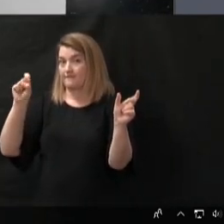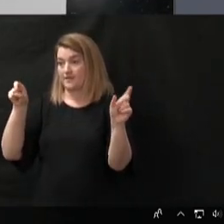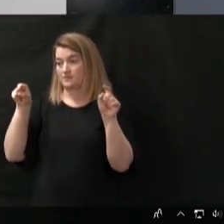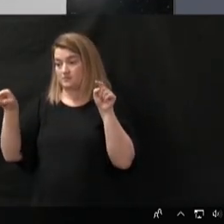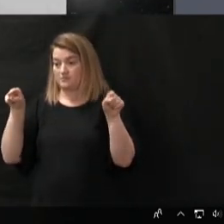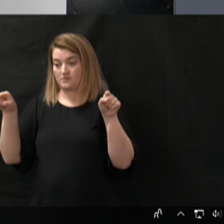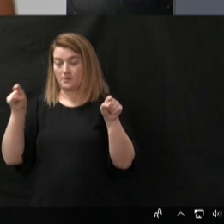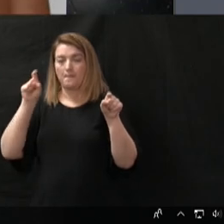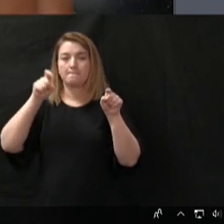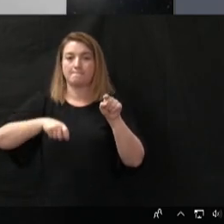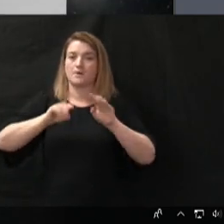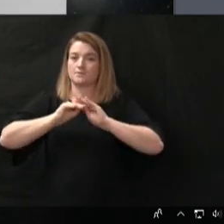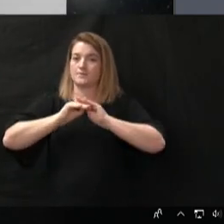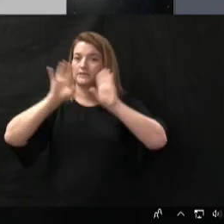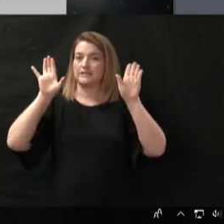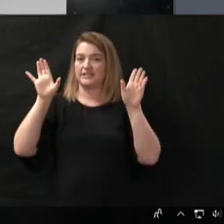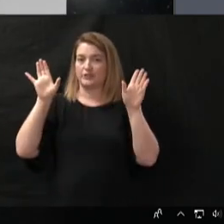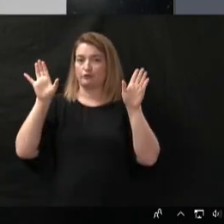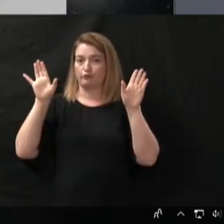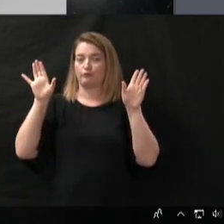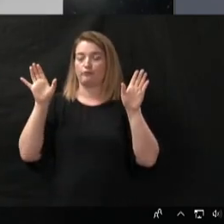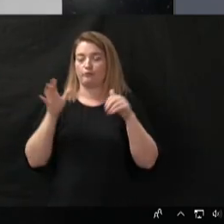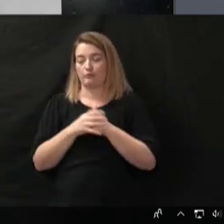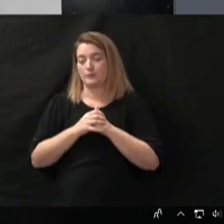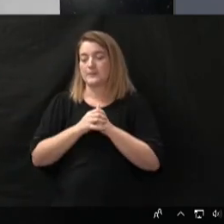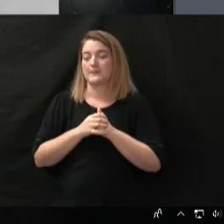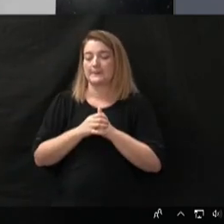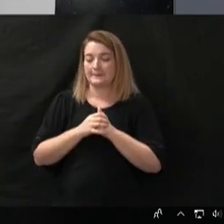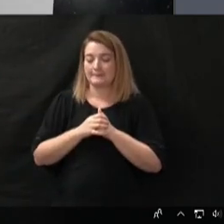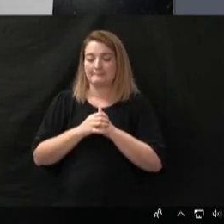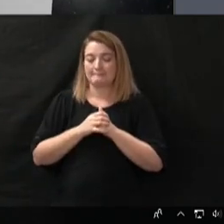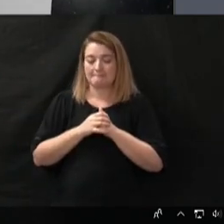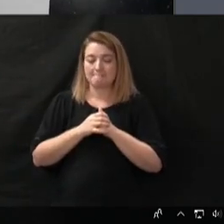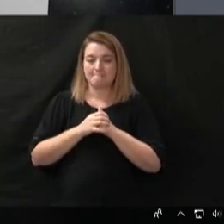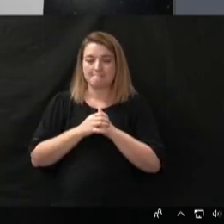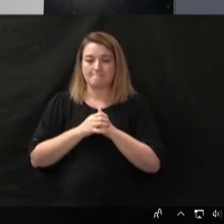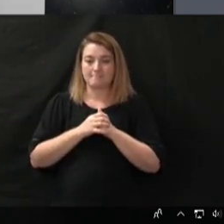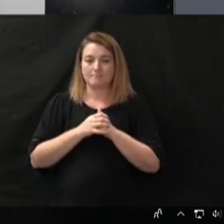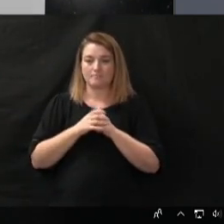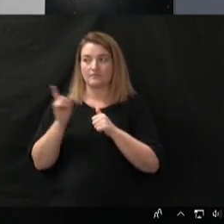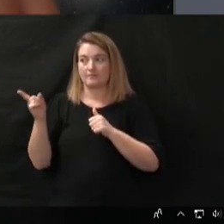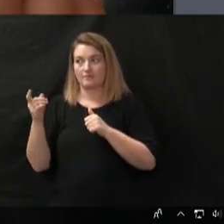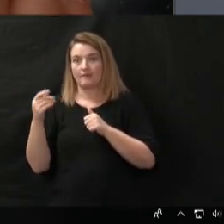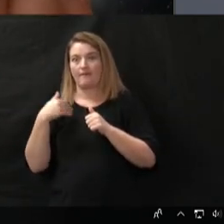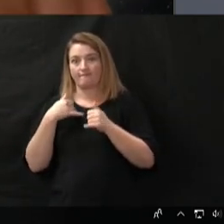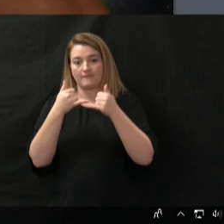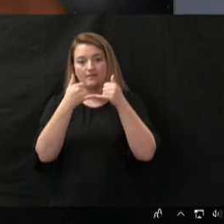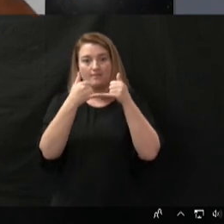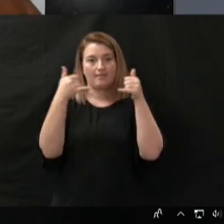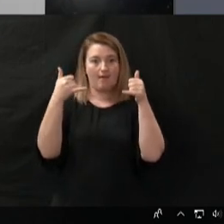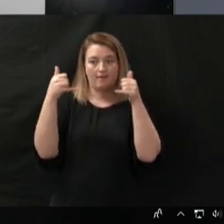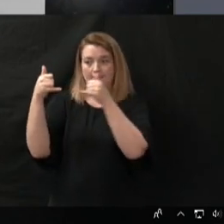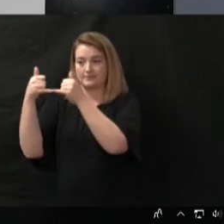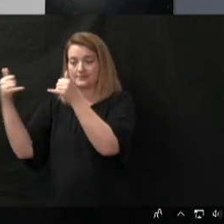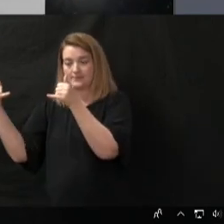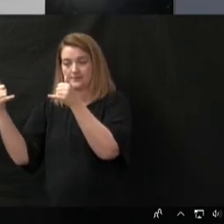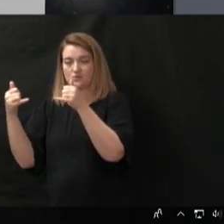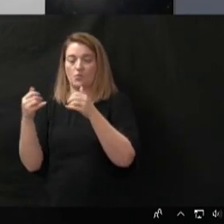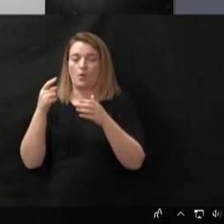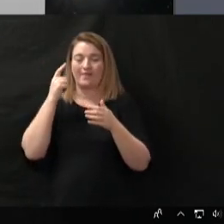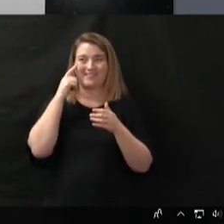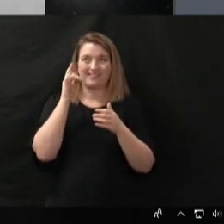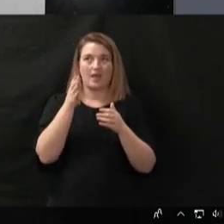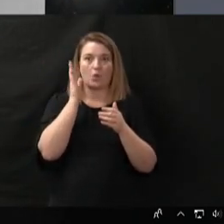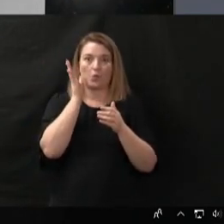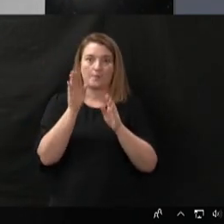cards with the little lines so that I think they're gonna realize their prefixes or suffix because of the little lines. The